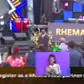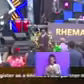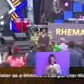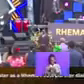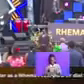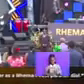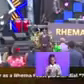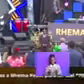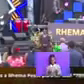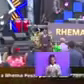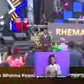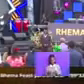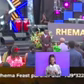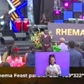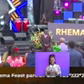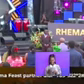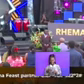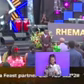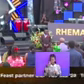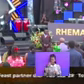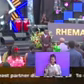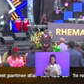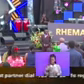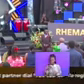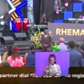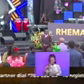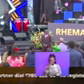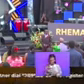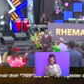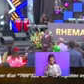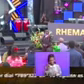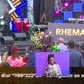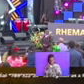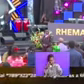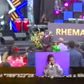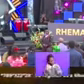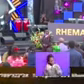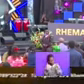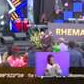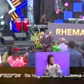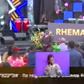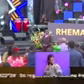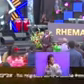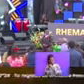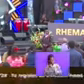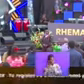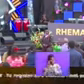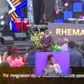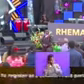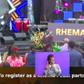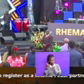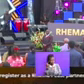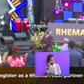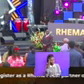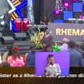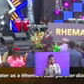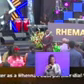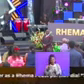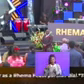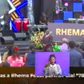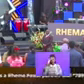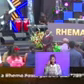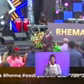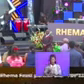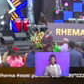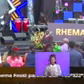same here today God told me said John open your eye look at what I'm doing there look at what I'm that's the work of a prophet we only confirm what God is